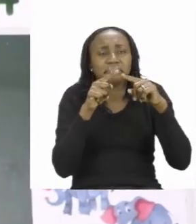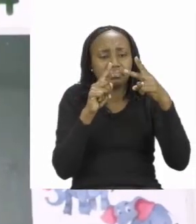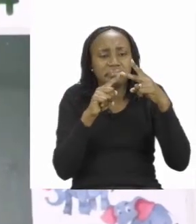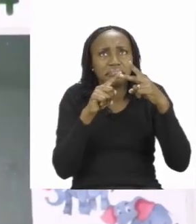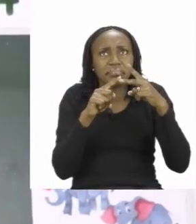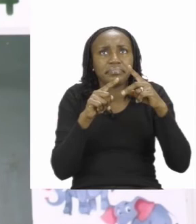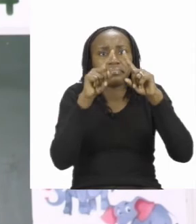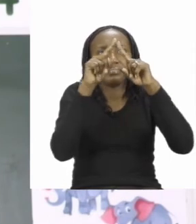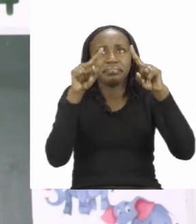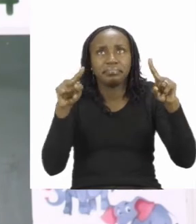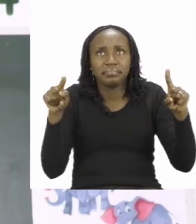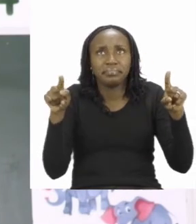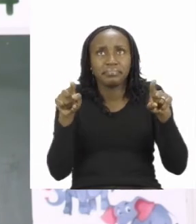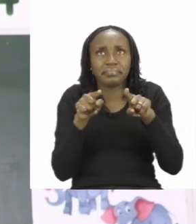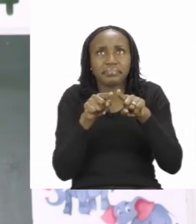a